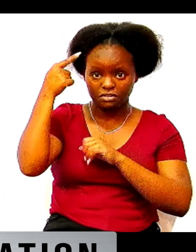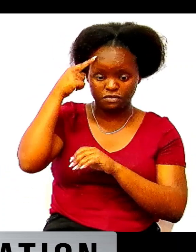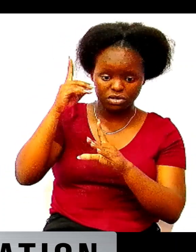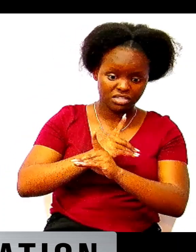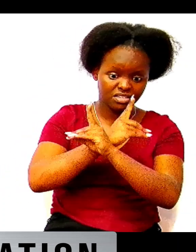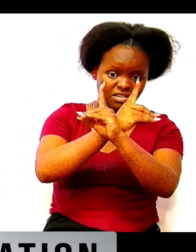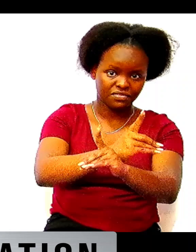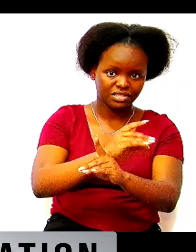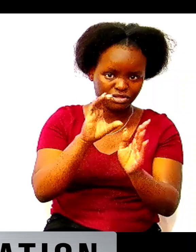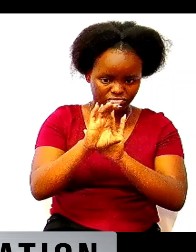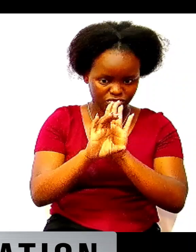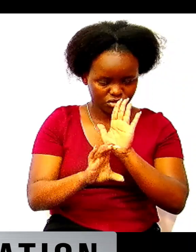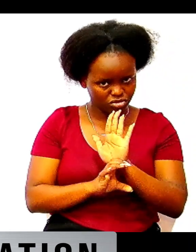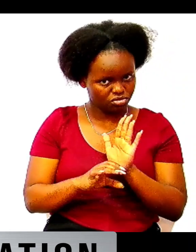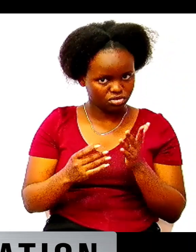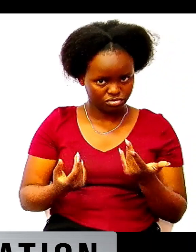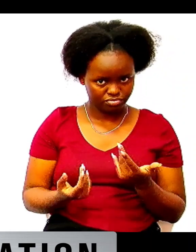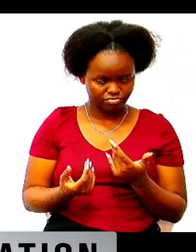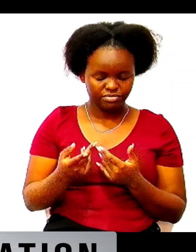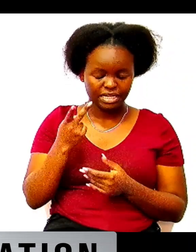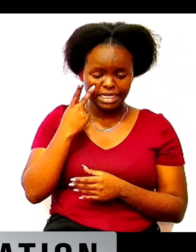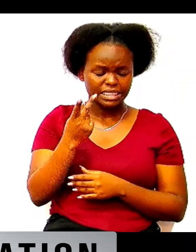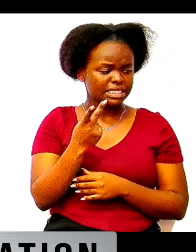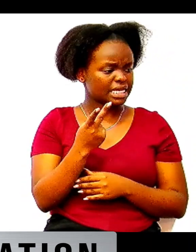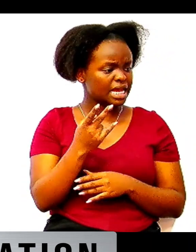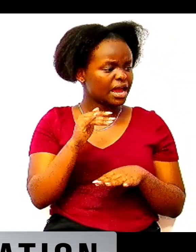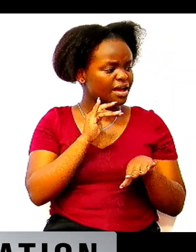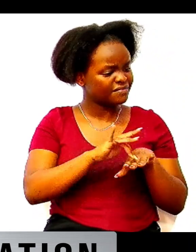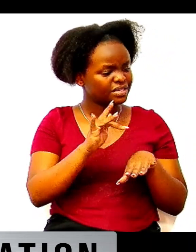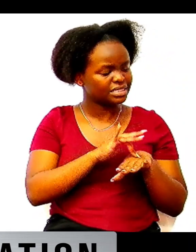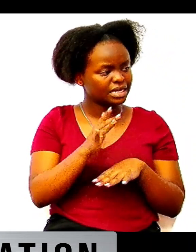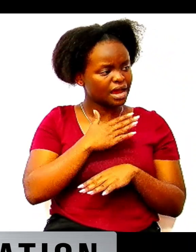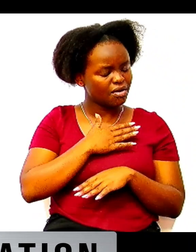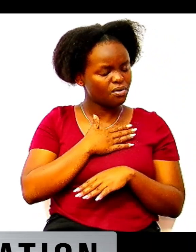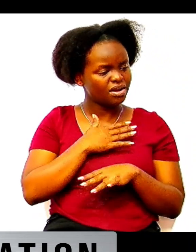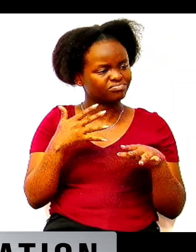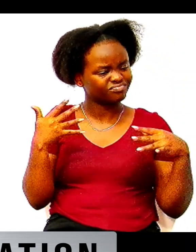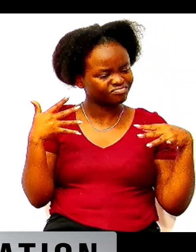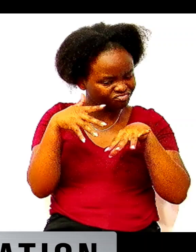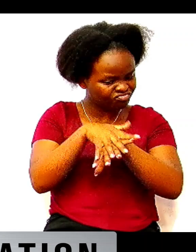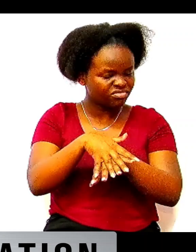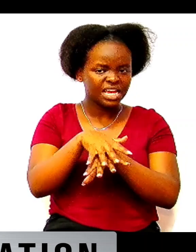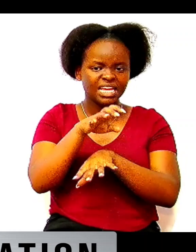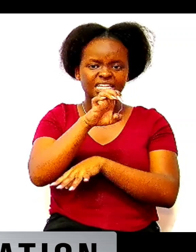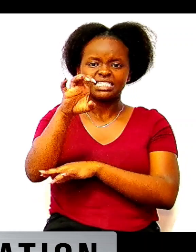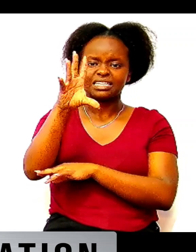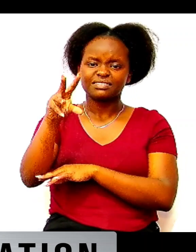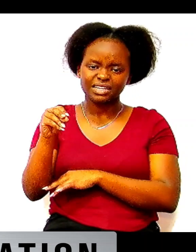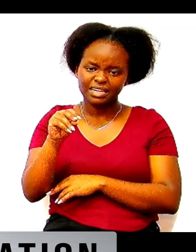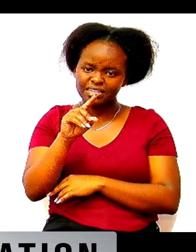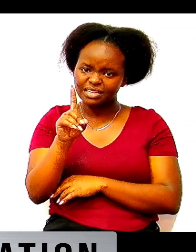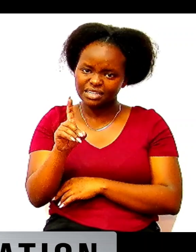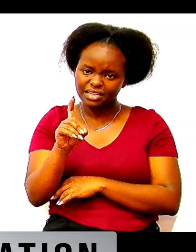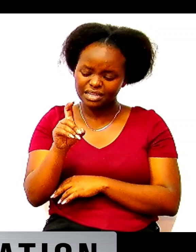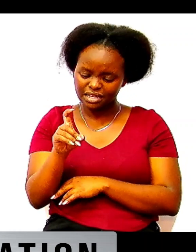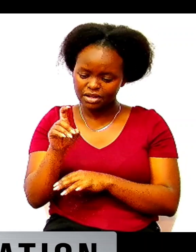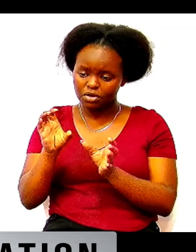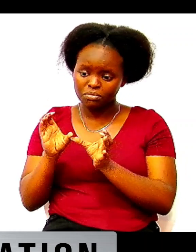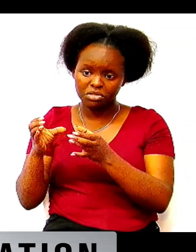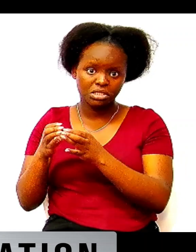our constitutionalism. Are you seeing this affecting our integration as East Africa community? By the